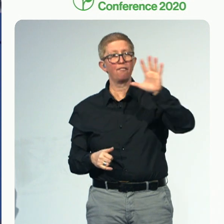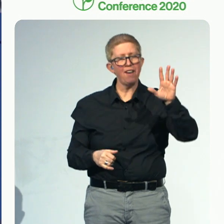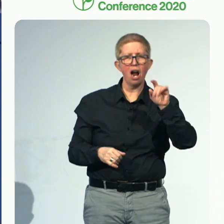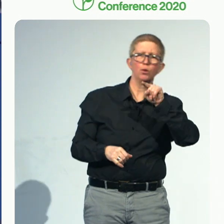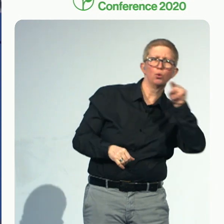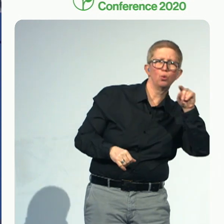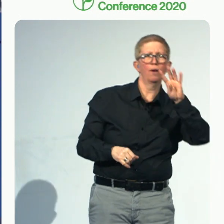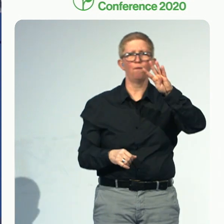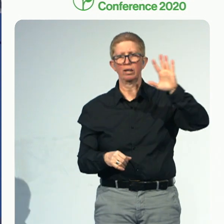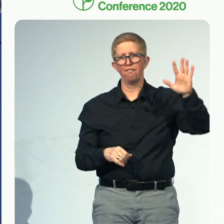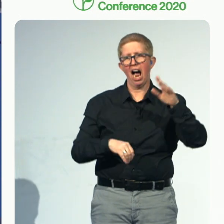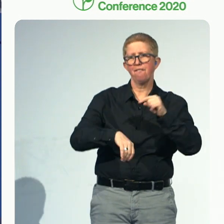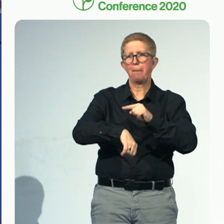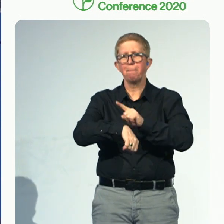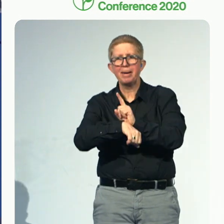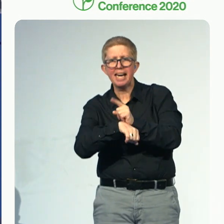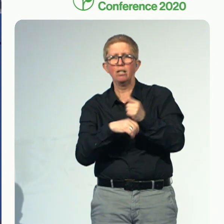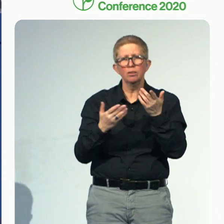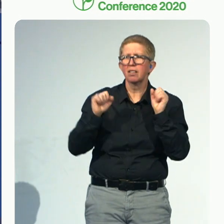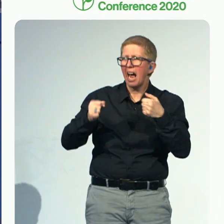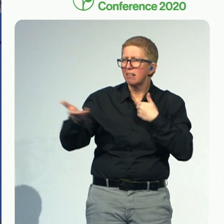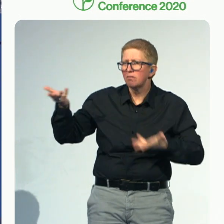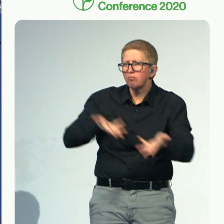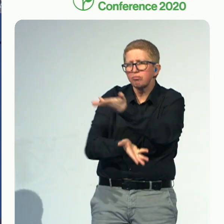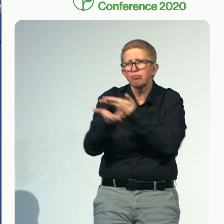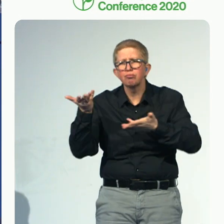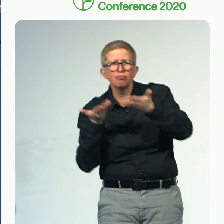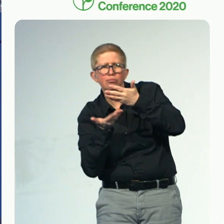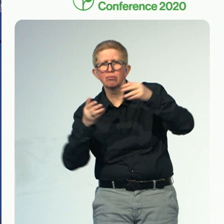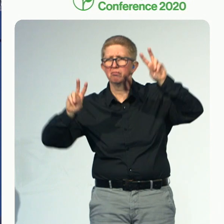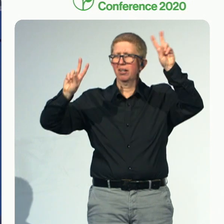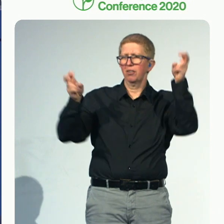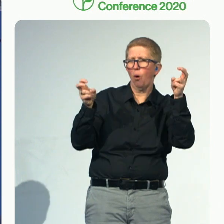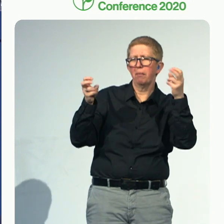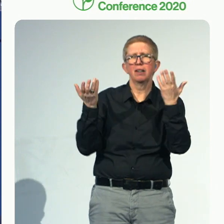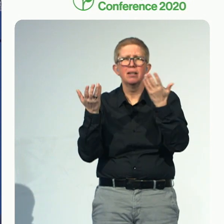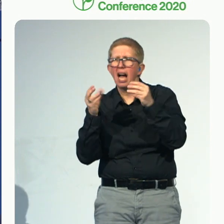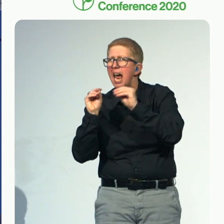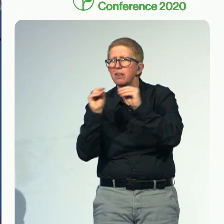We want to get three things done. First, find out what the